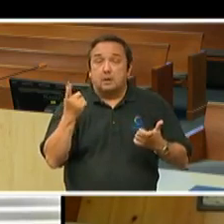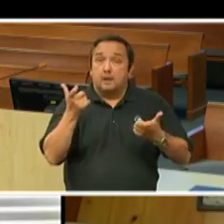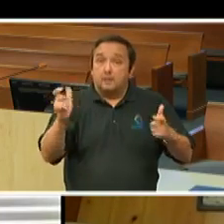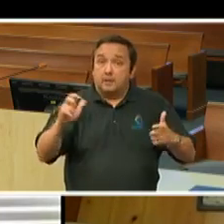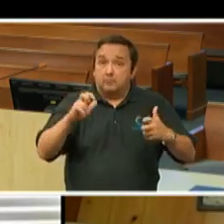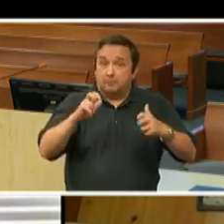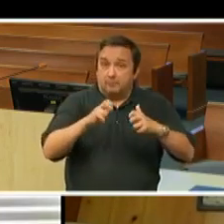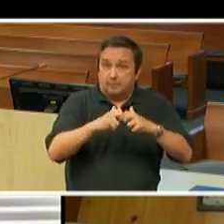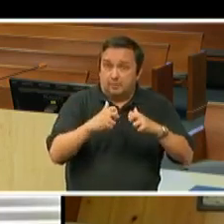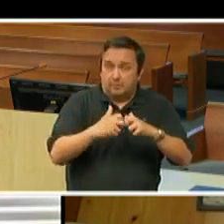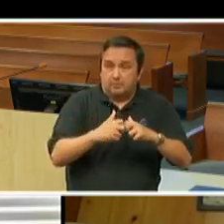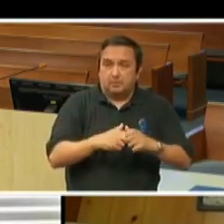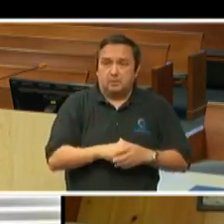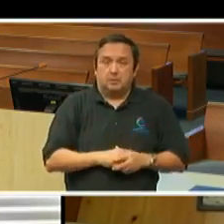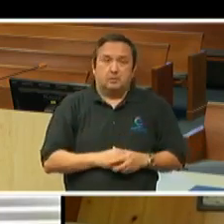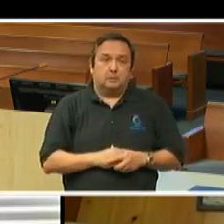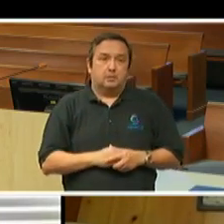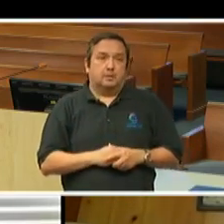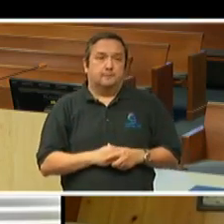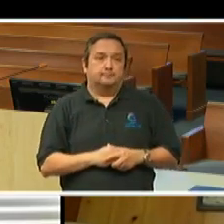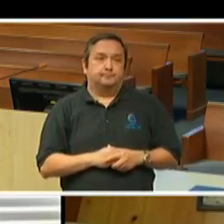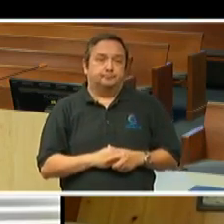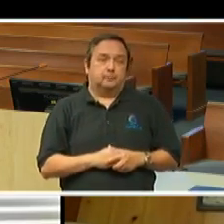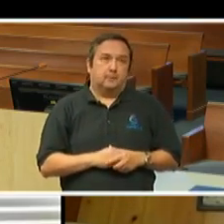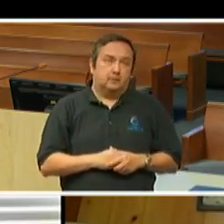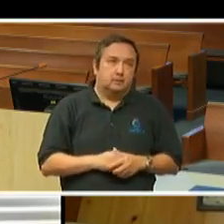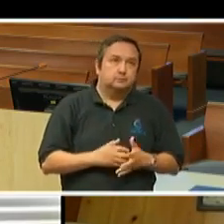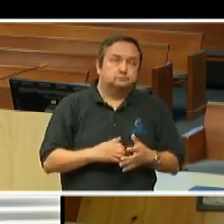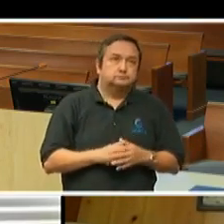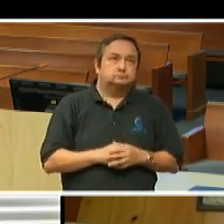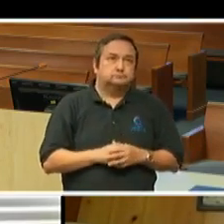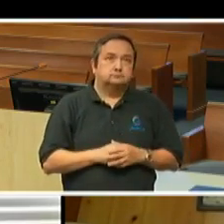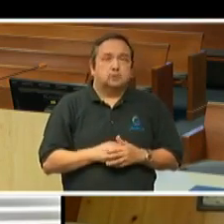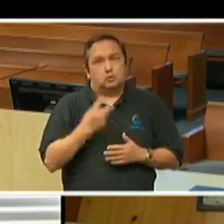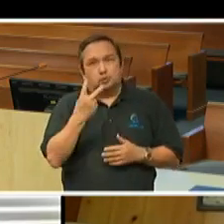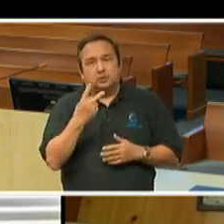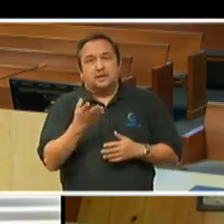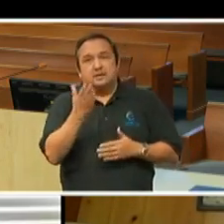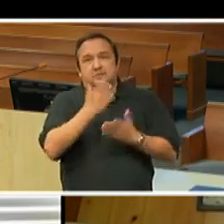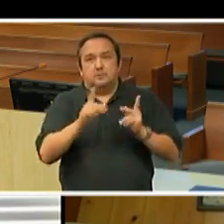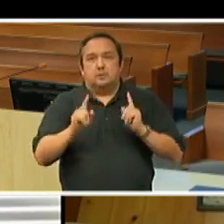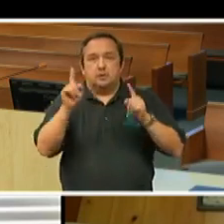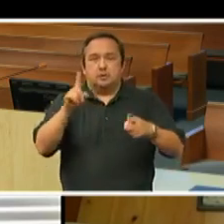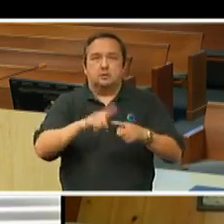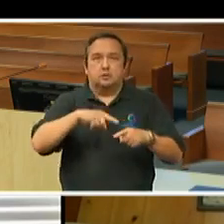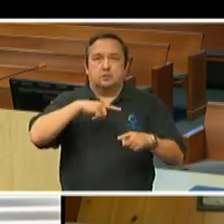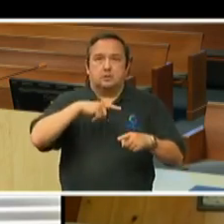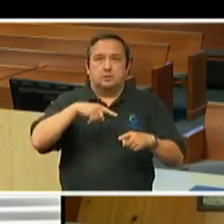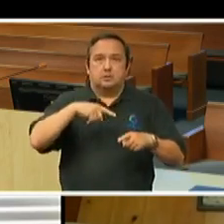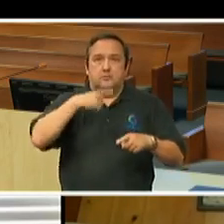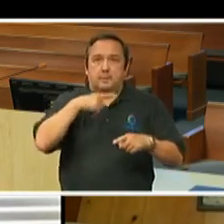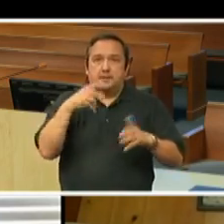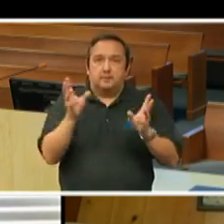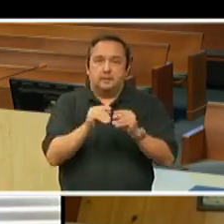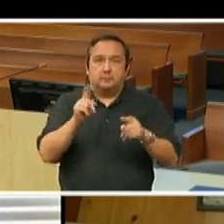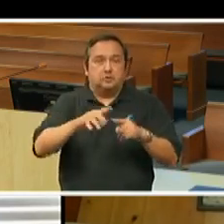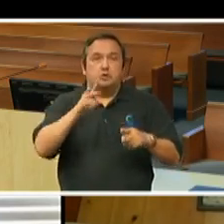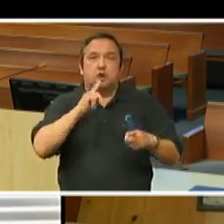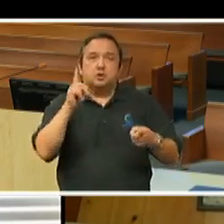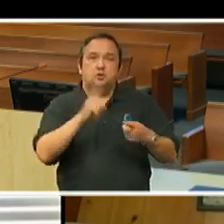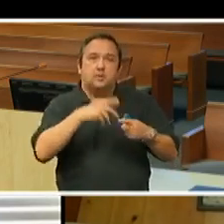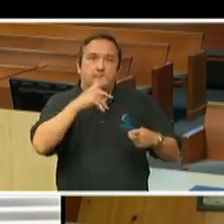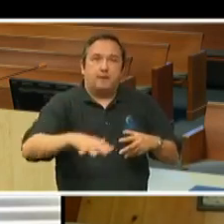problem is that, well, there's two issues. One is that some people come to public meeting not to talk to us, but to talk to the public in